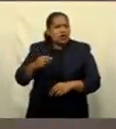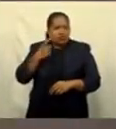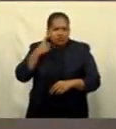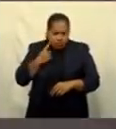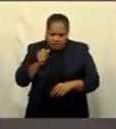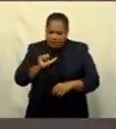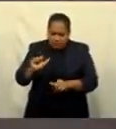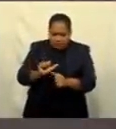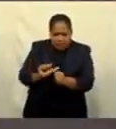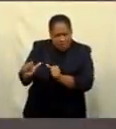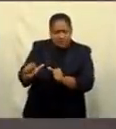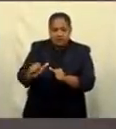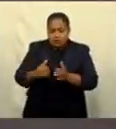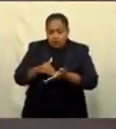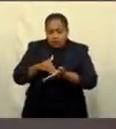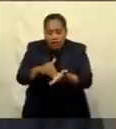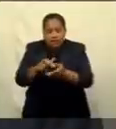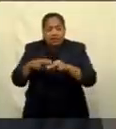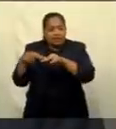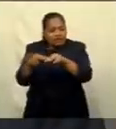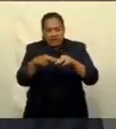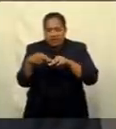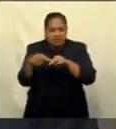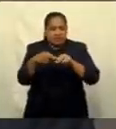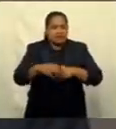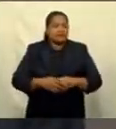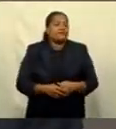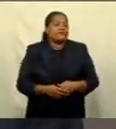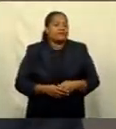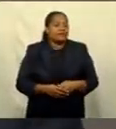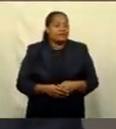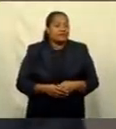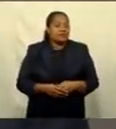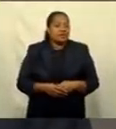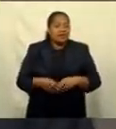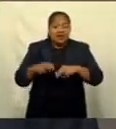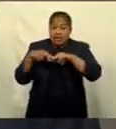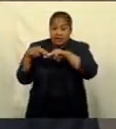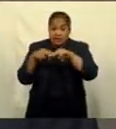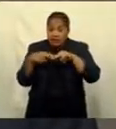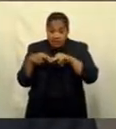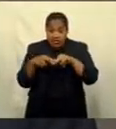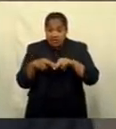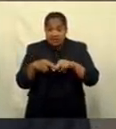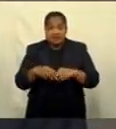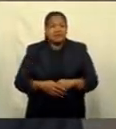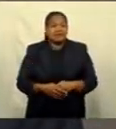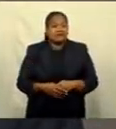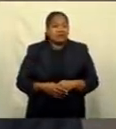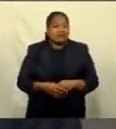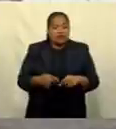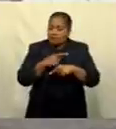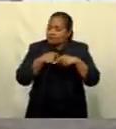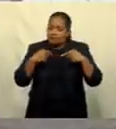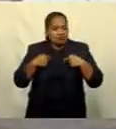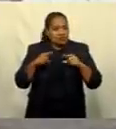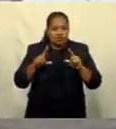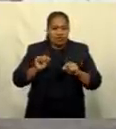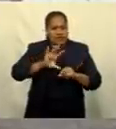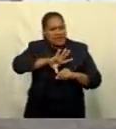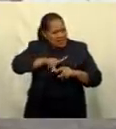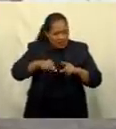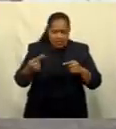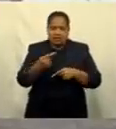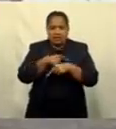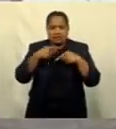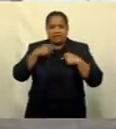assist Fiji in whatever way possible. And Fiji is, it is a crisis there, and we are doing everything we can. Ardern had